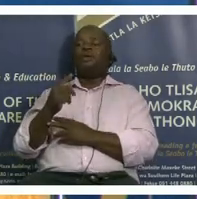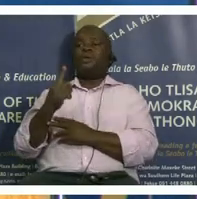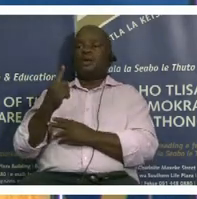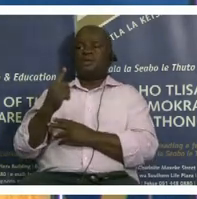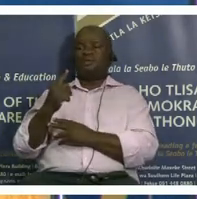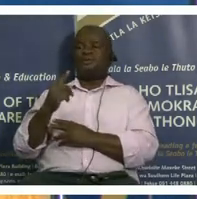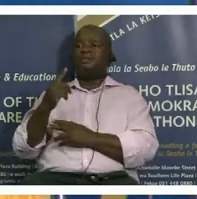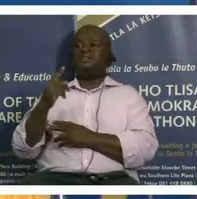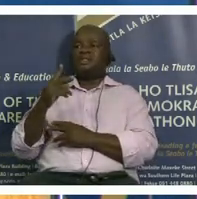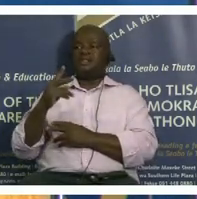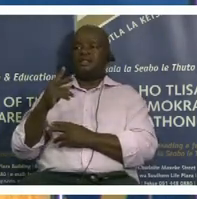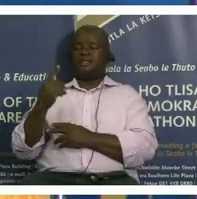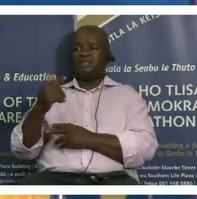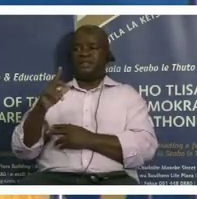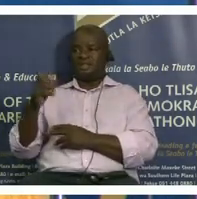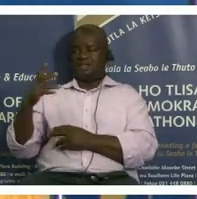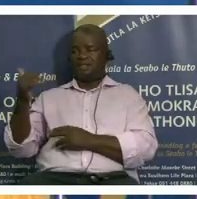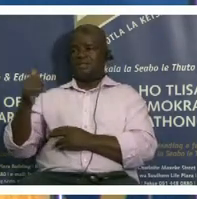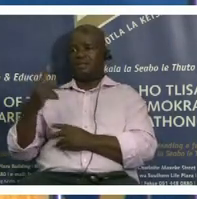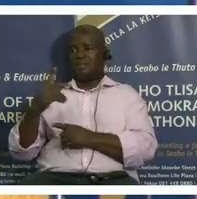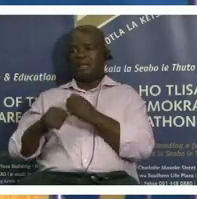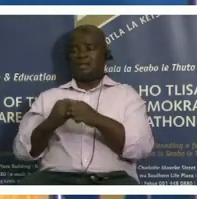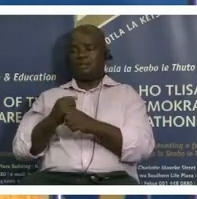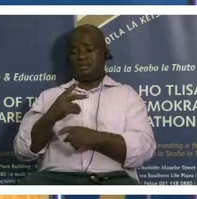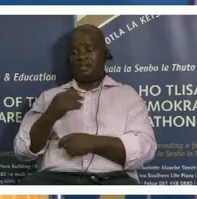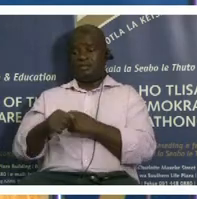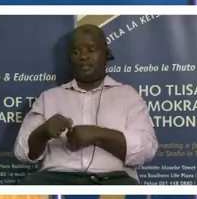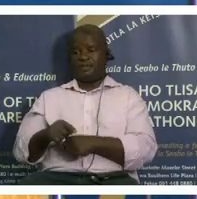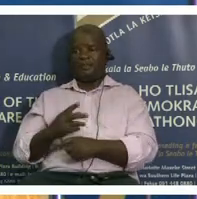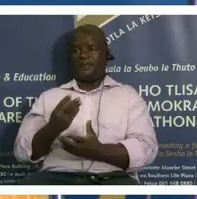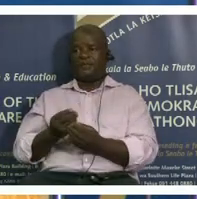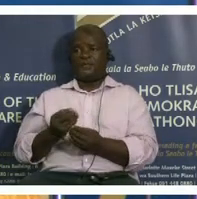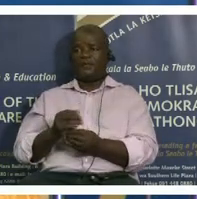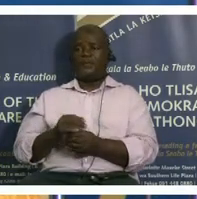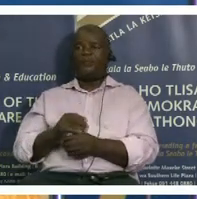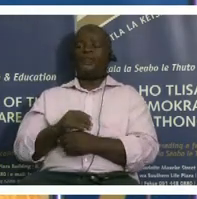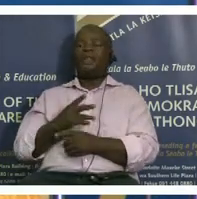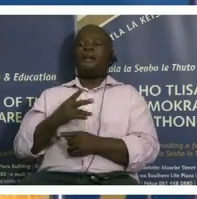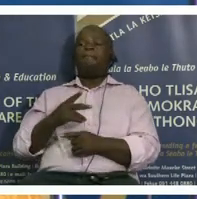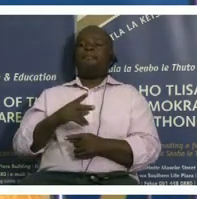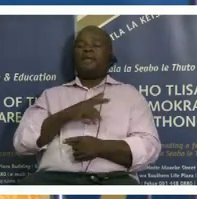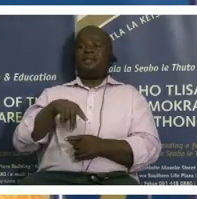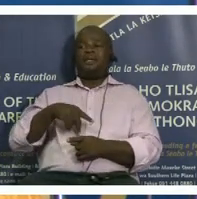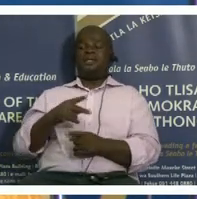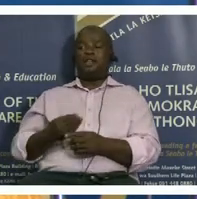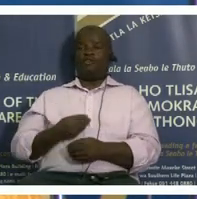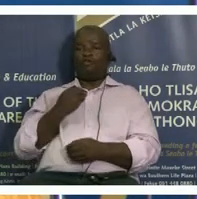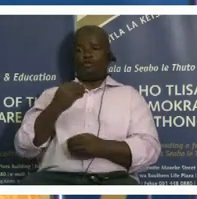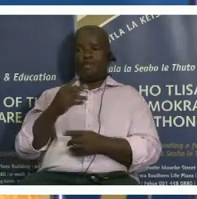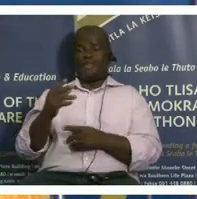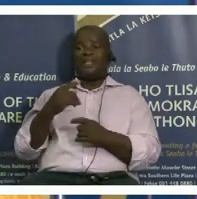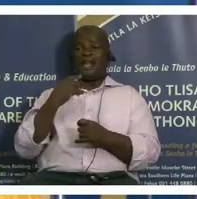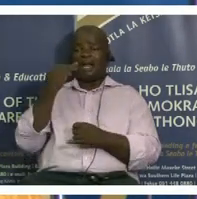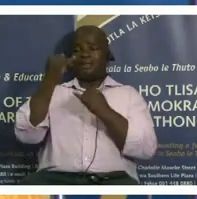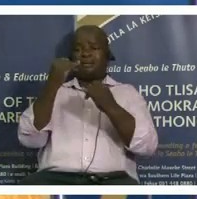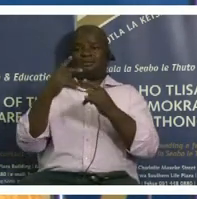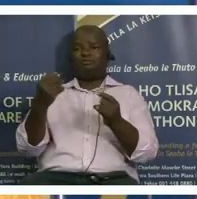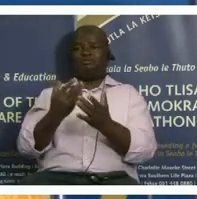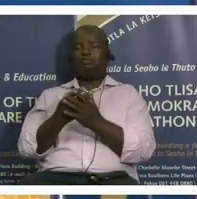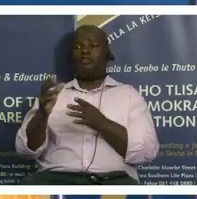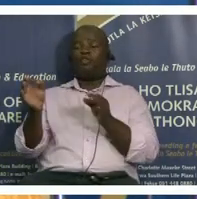600,176 learners this year. The Presidential Youth Employment Initiative has made a substantial impact on